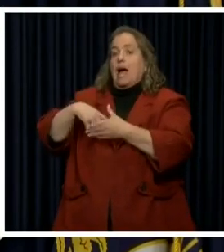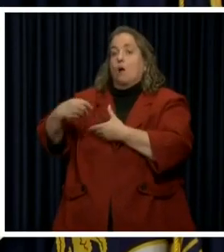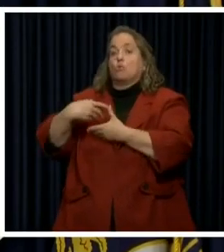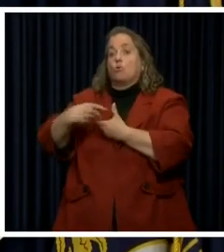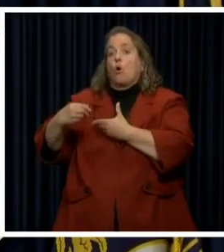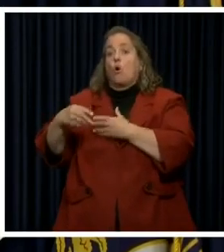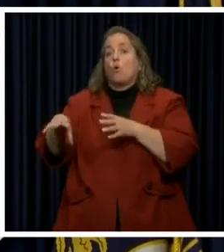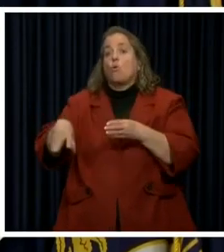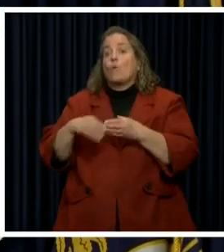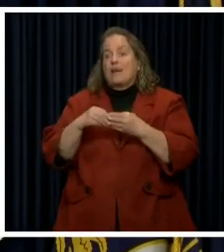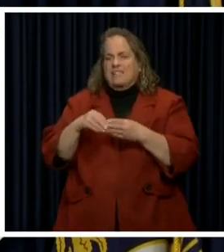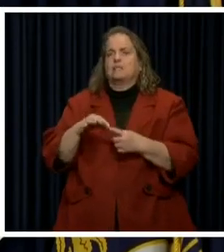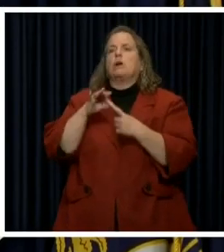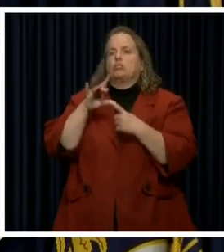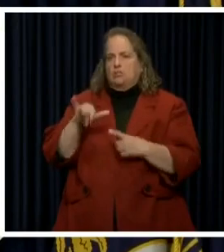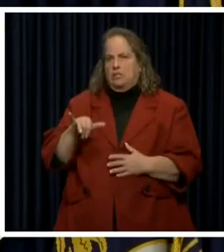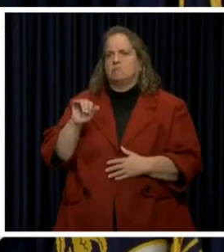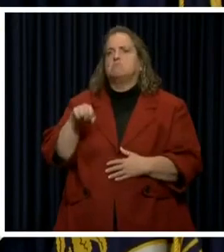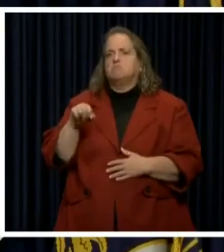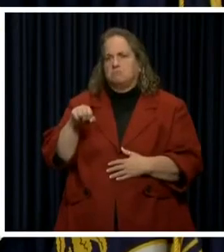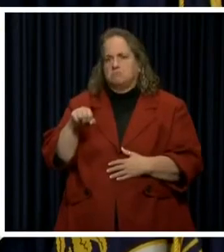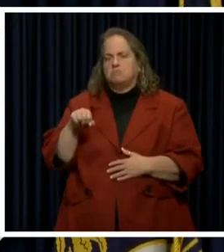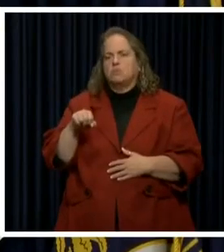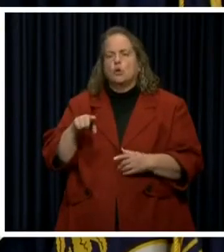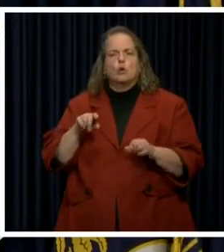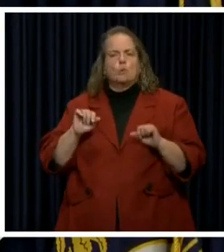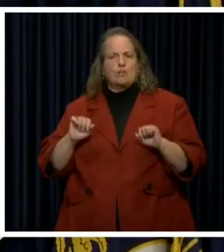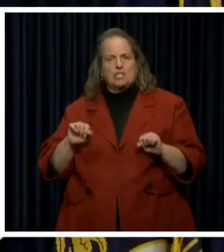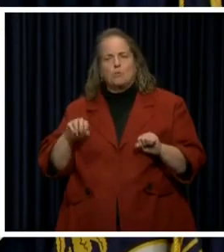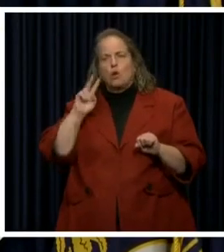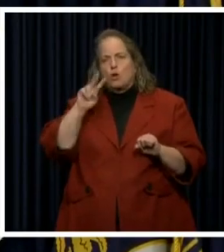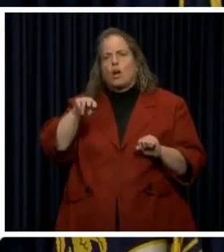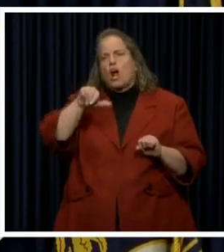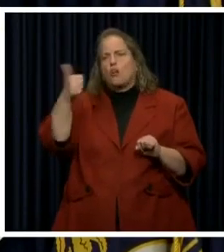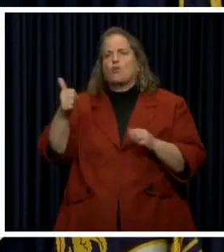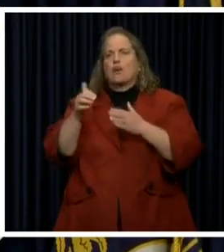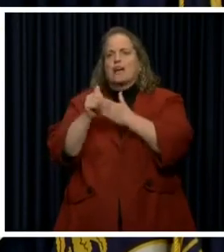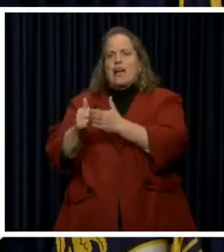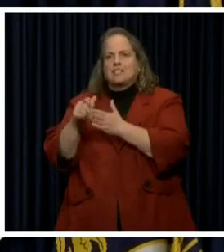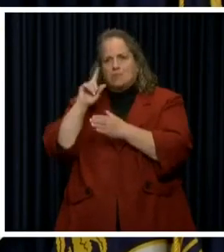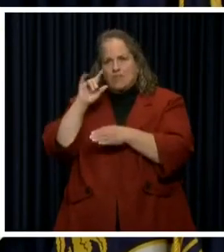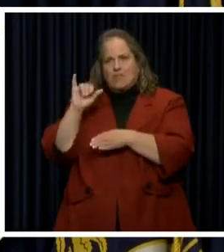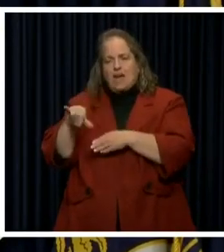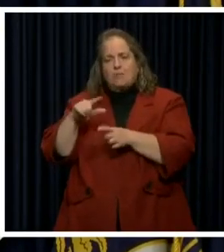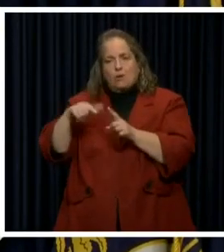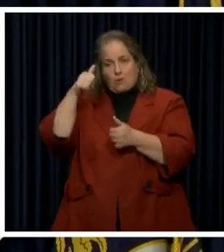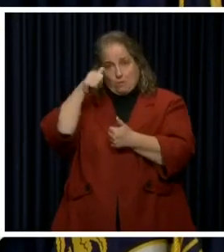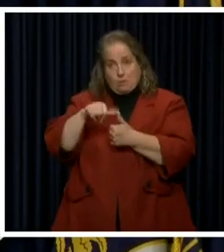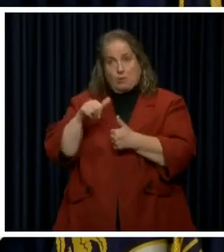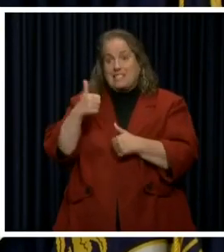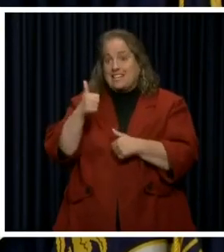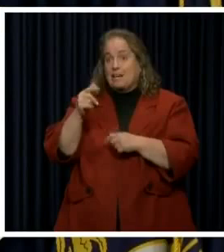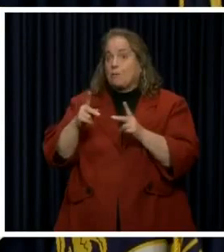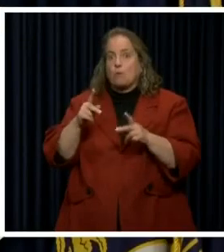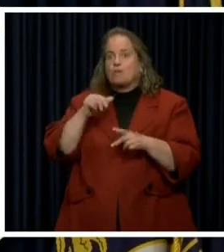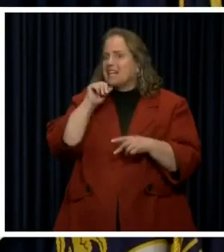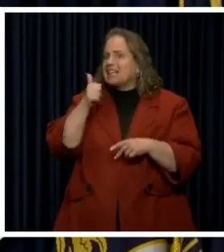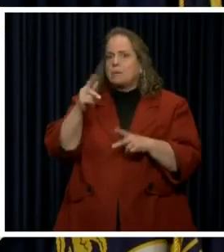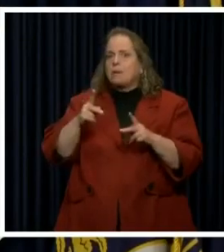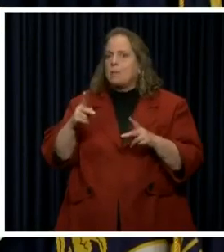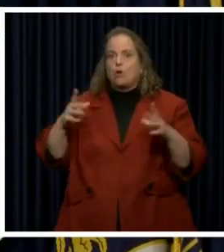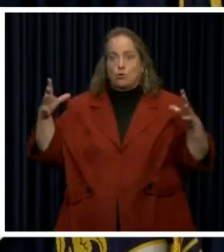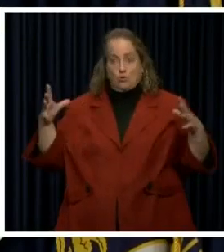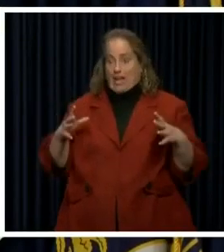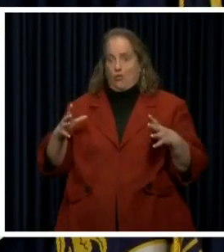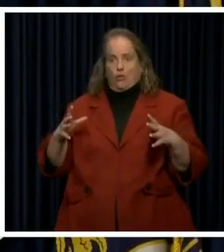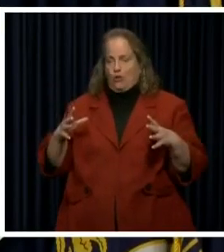weddings especially. And we can potentially look at other guidance for that, but remember, 10 people isn't 10 people altogether. It's